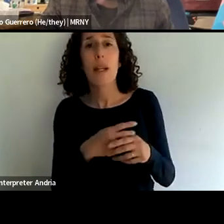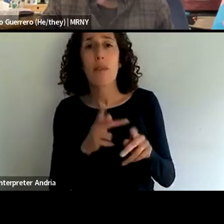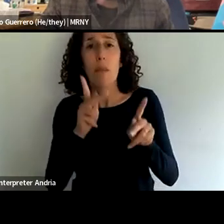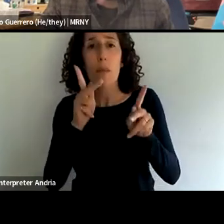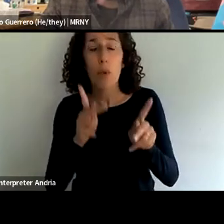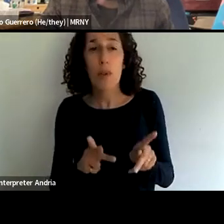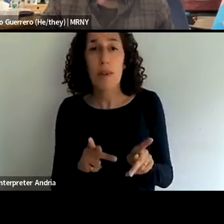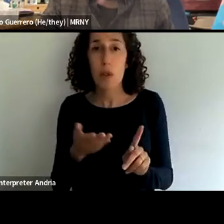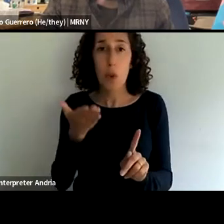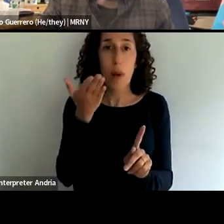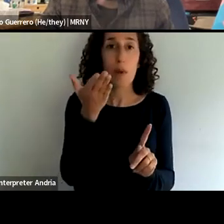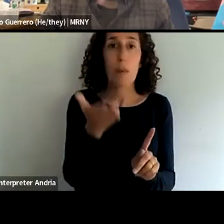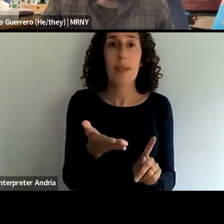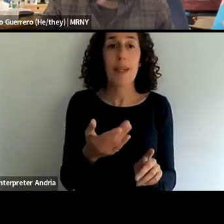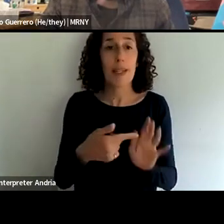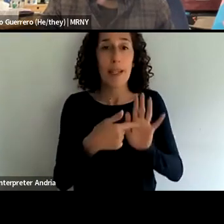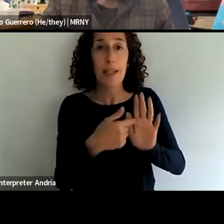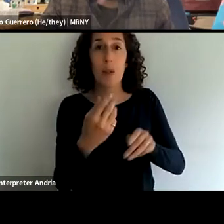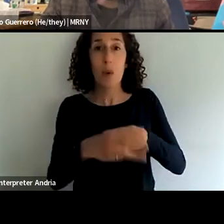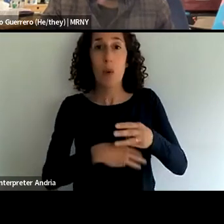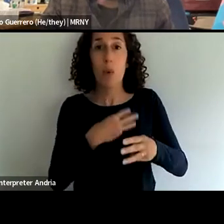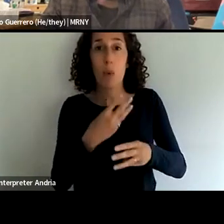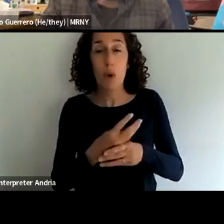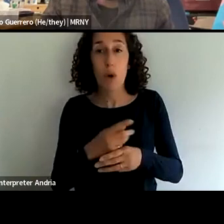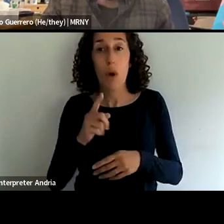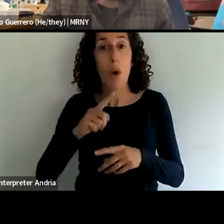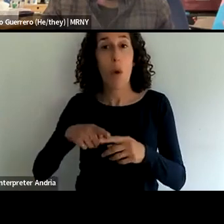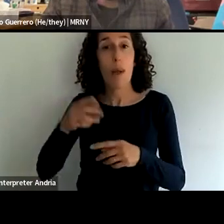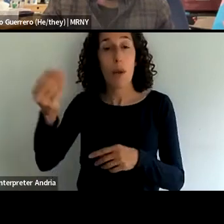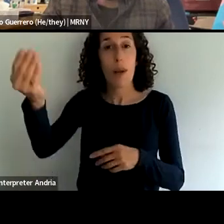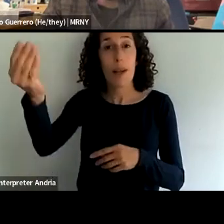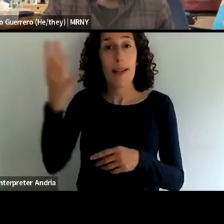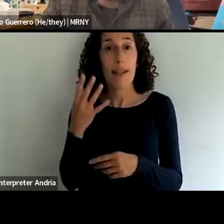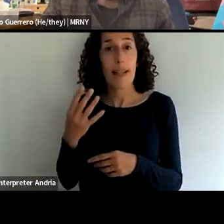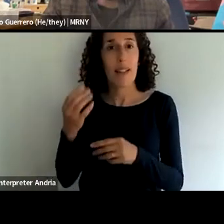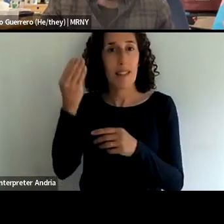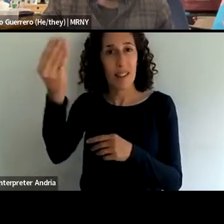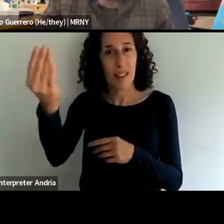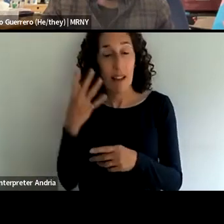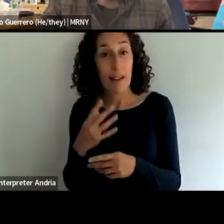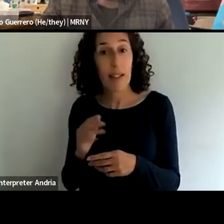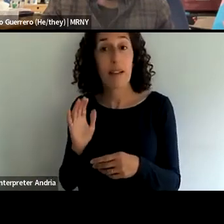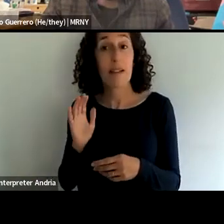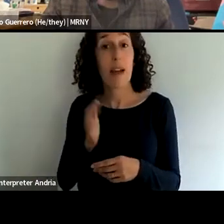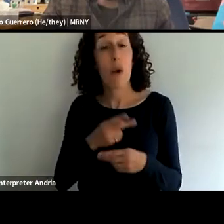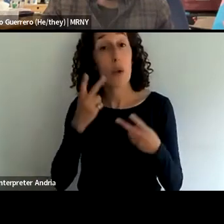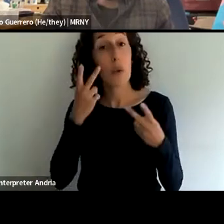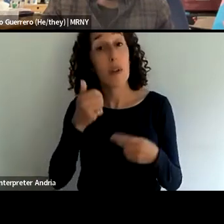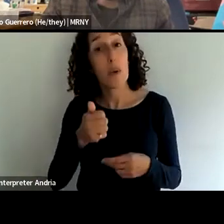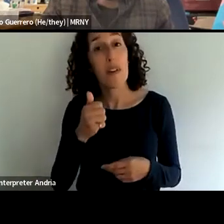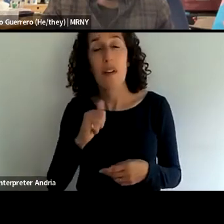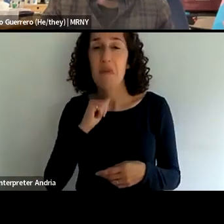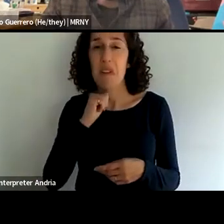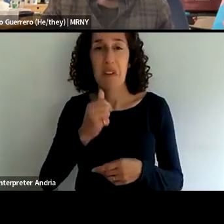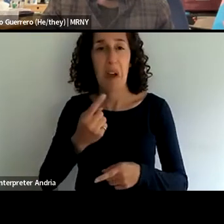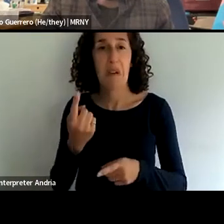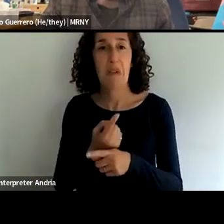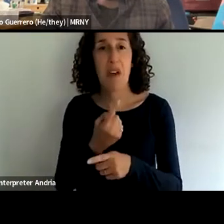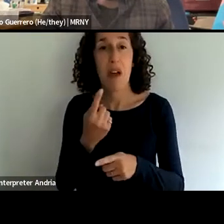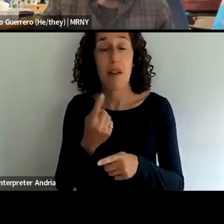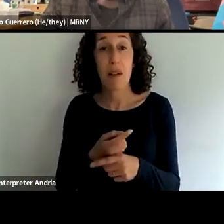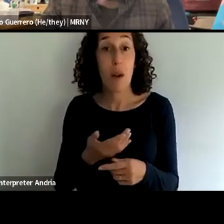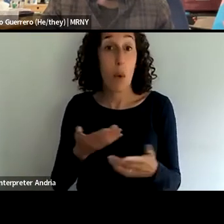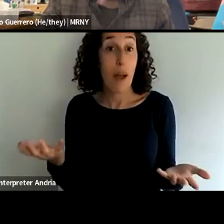told that our version of reality, our version of our how we view ourselves is not valid. Well, you know, we flip